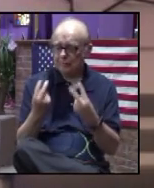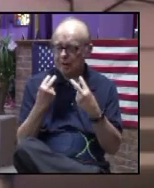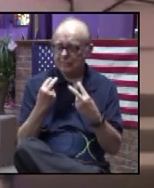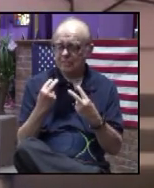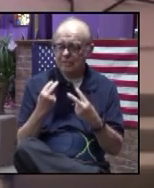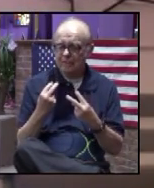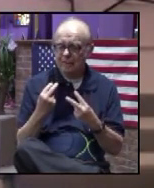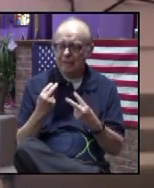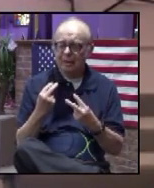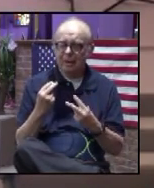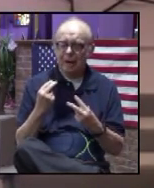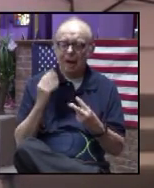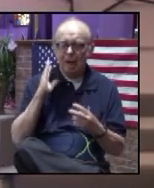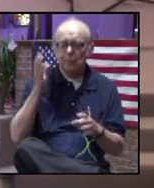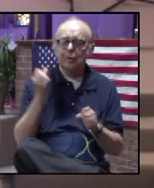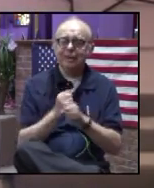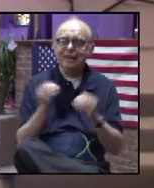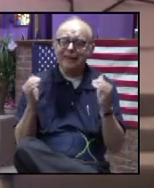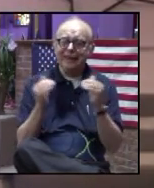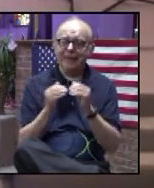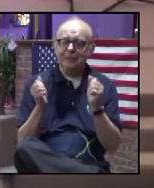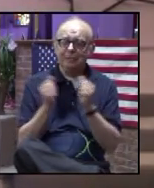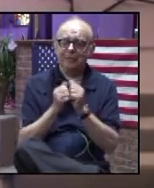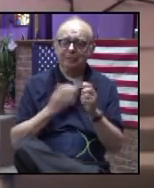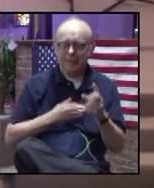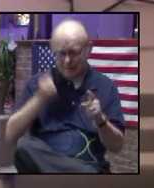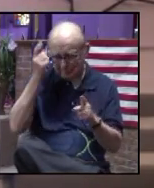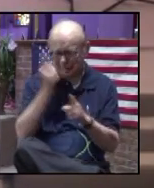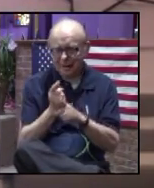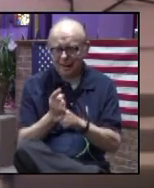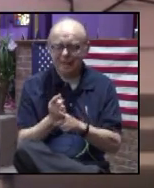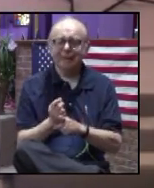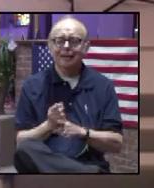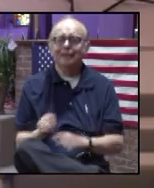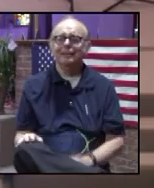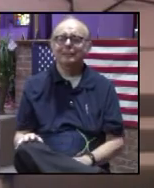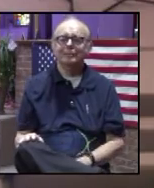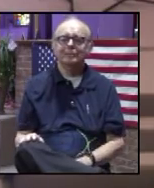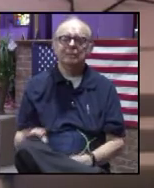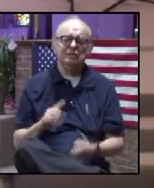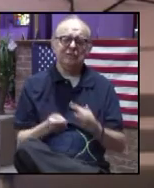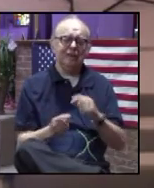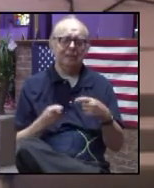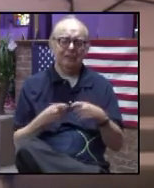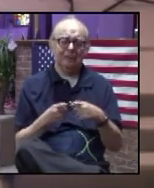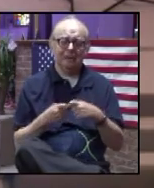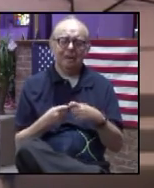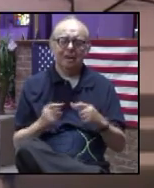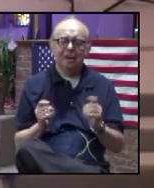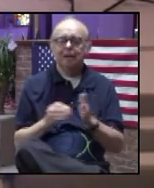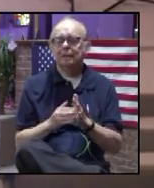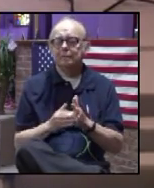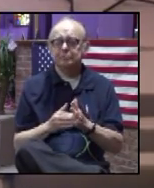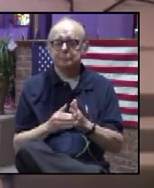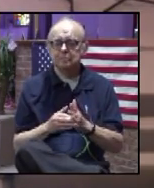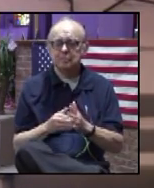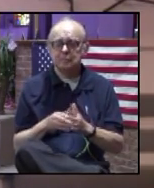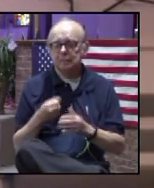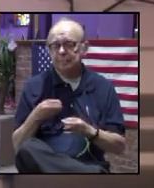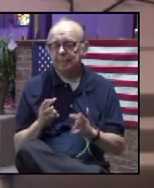but I will get even with him. There we go. Let's try again. So